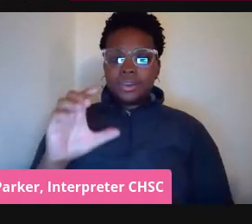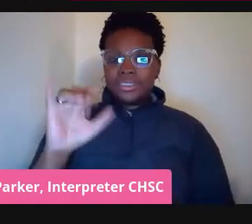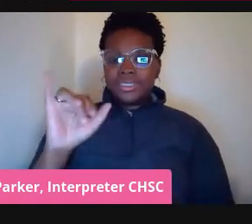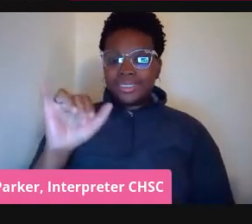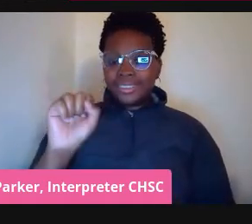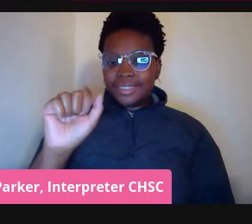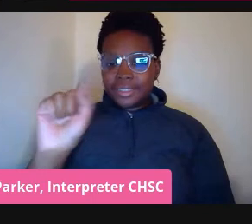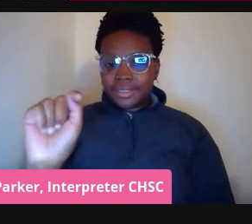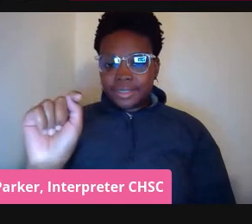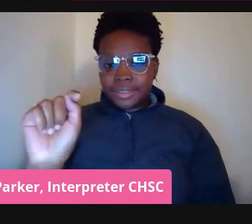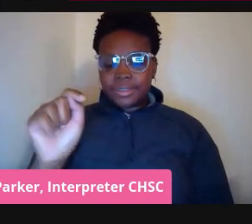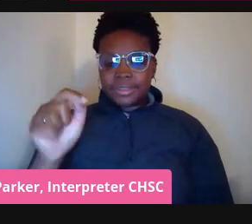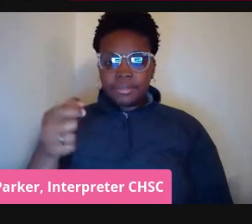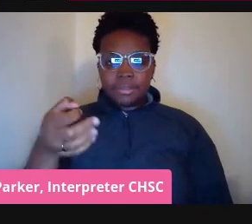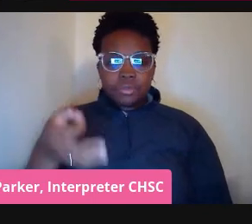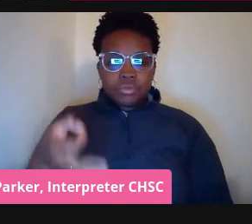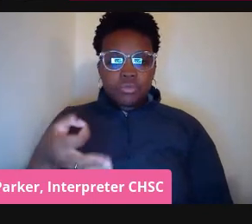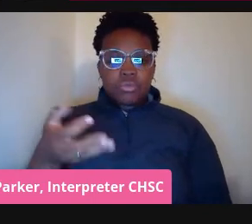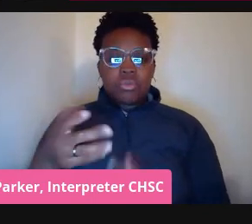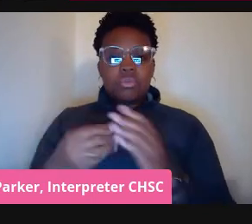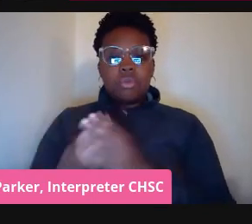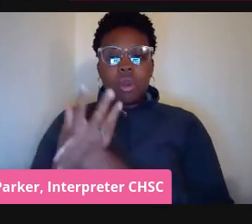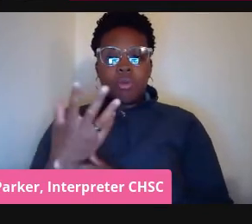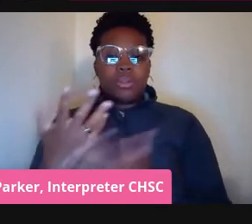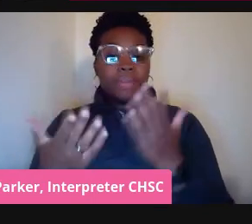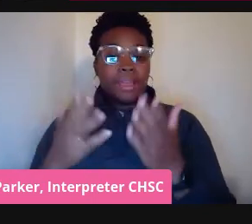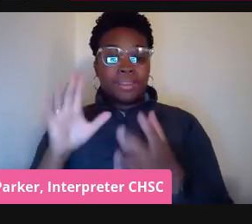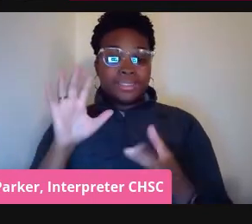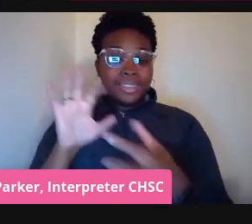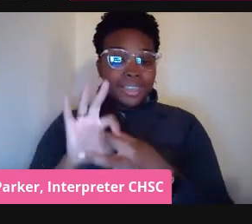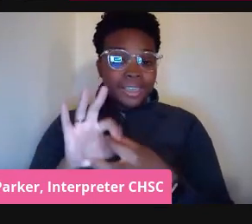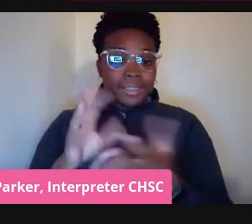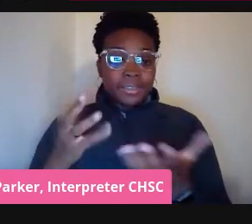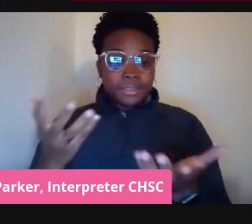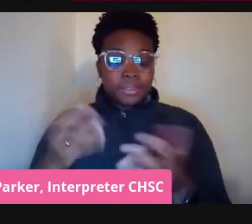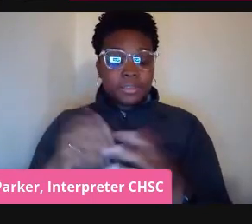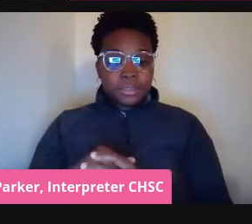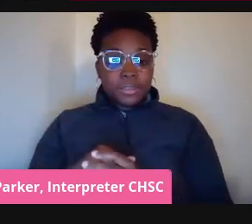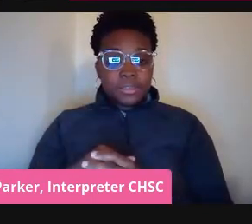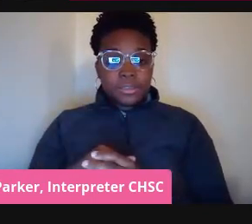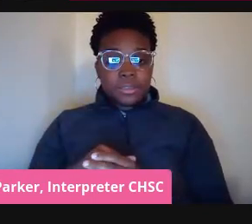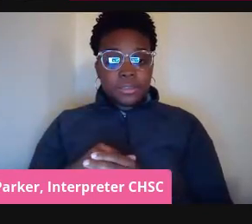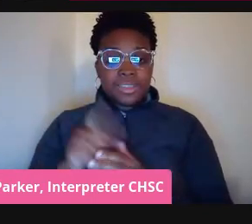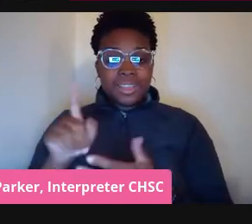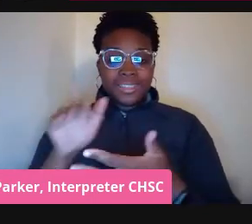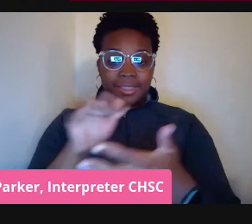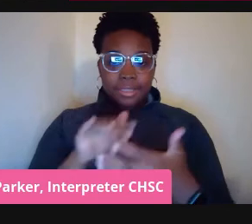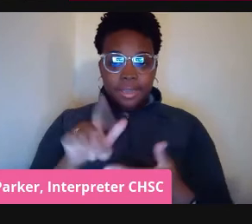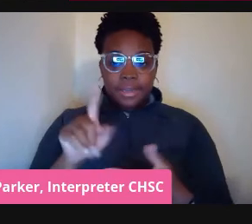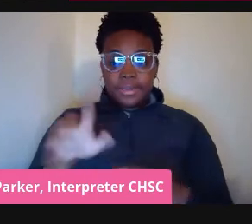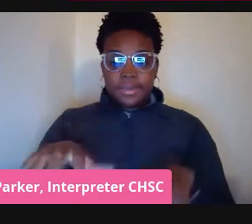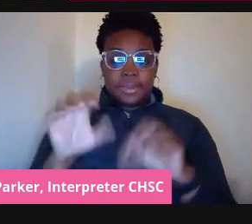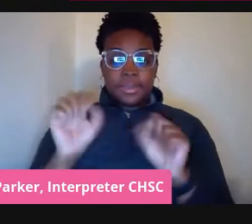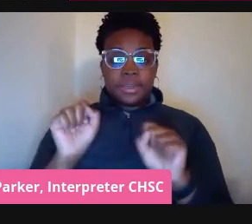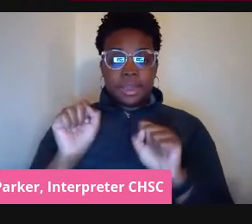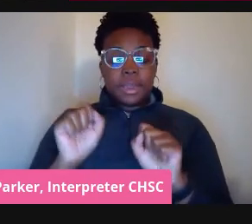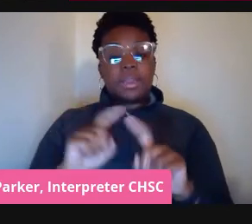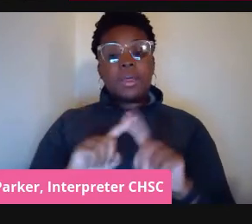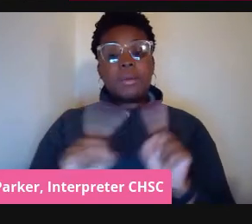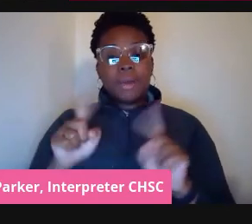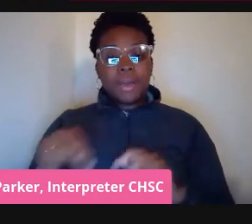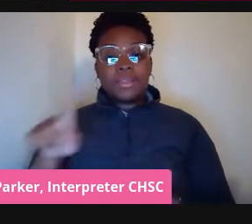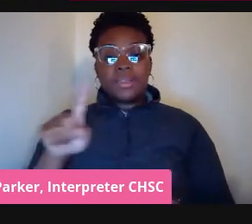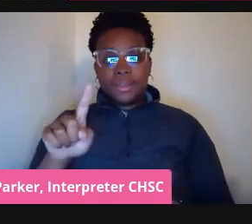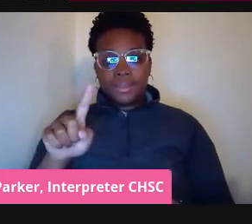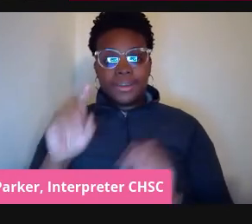So there might be a link to it. That has yet to be a study to be done, but they are